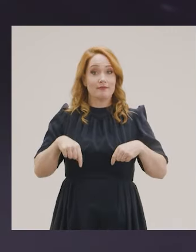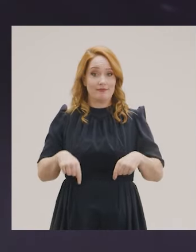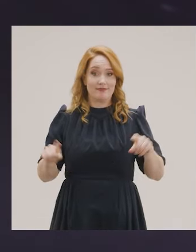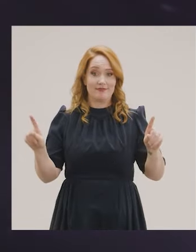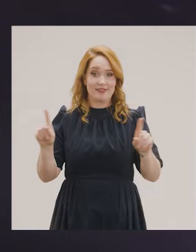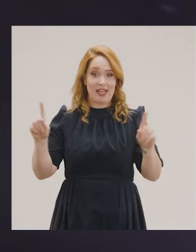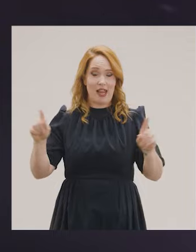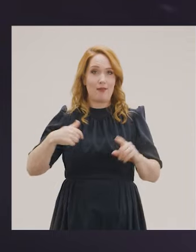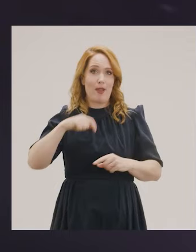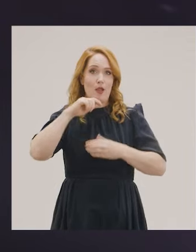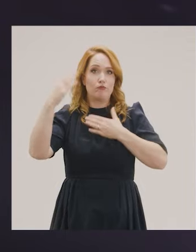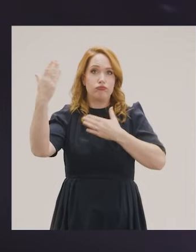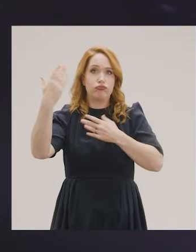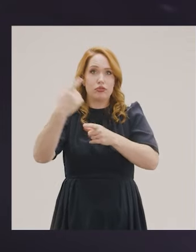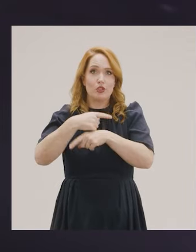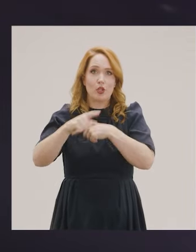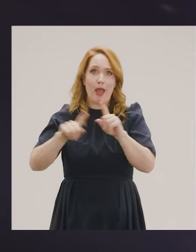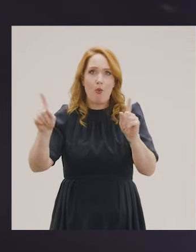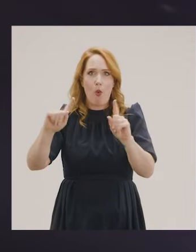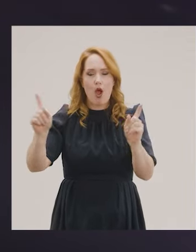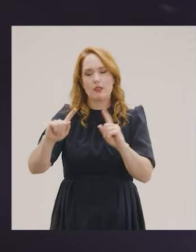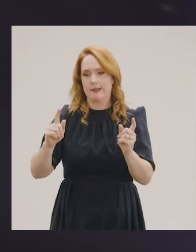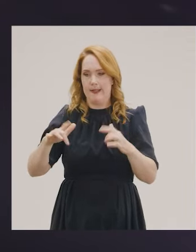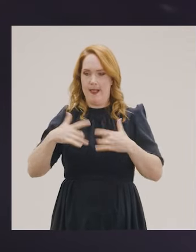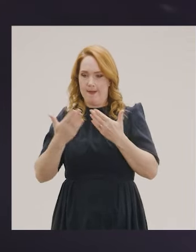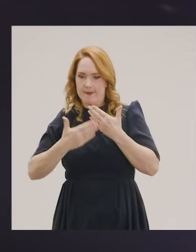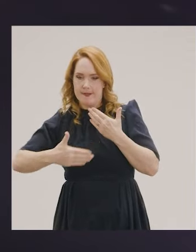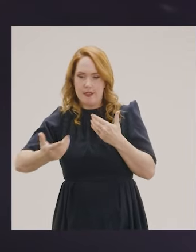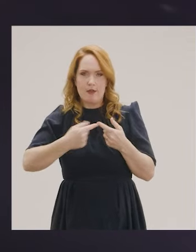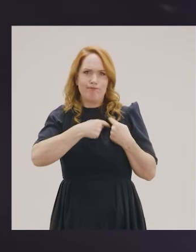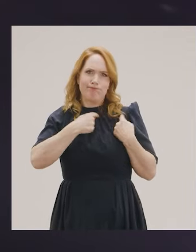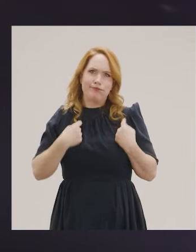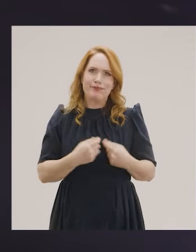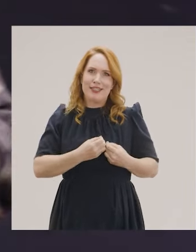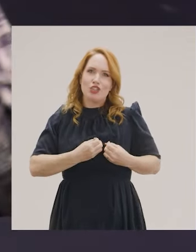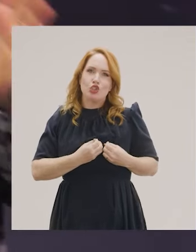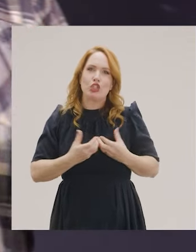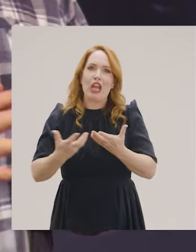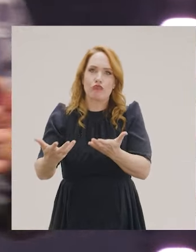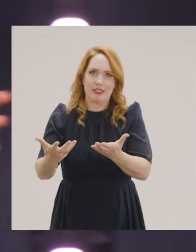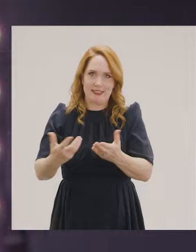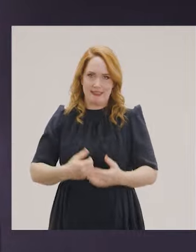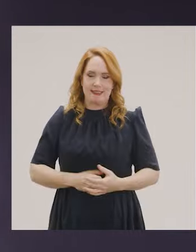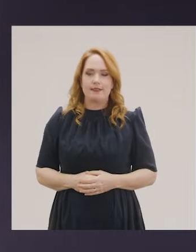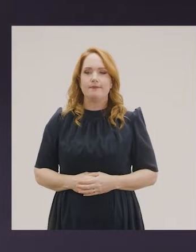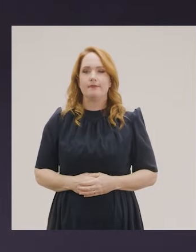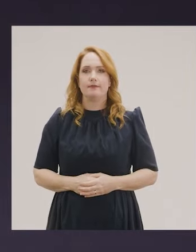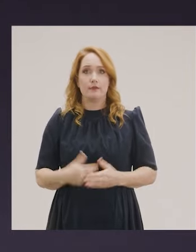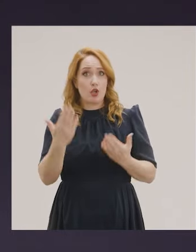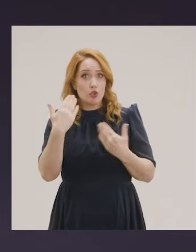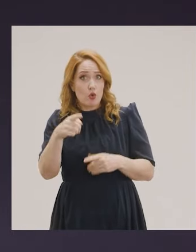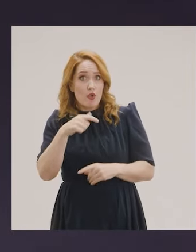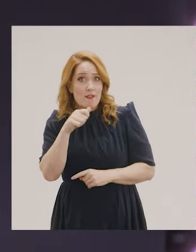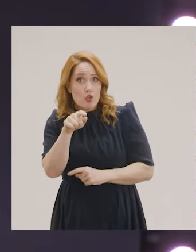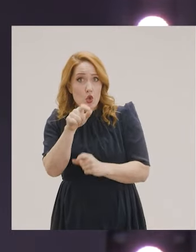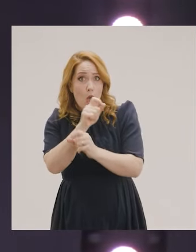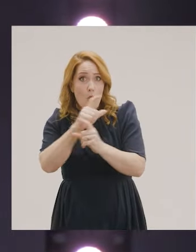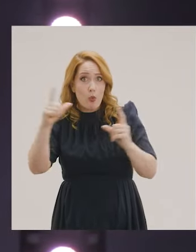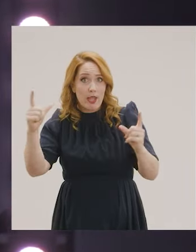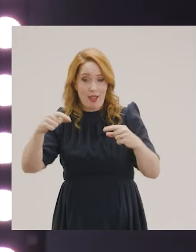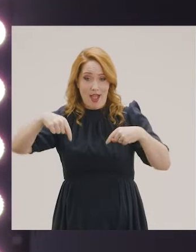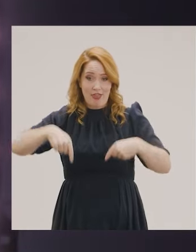Well, today I want to talk about living a radically generous life. And I don't know whether you know it, but our church has